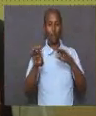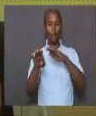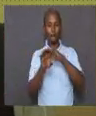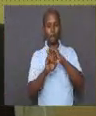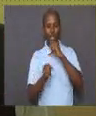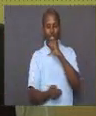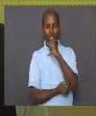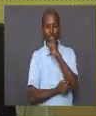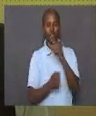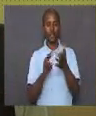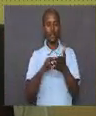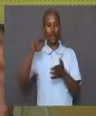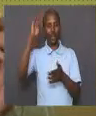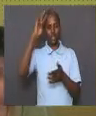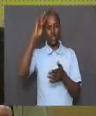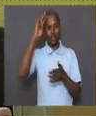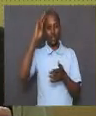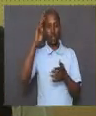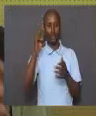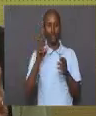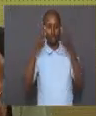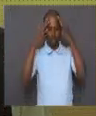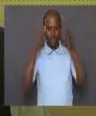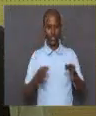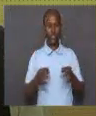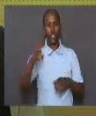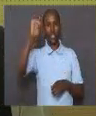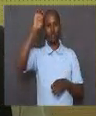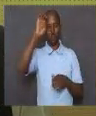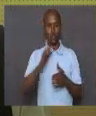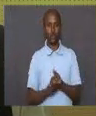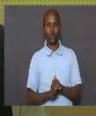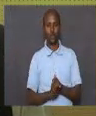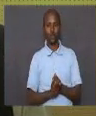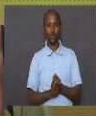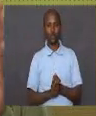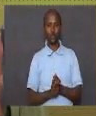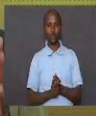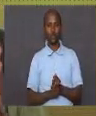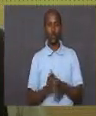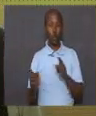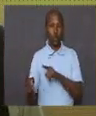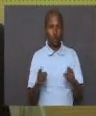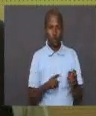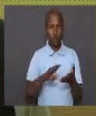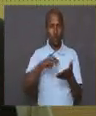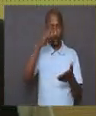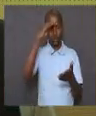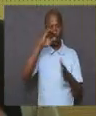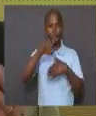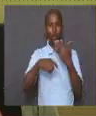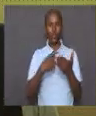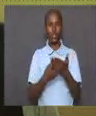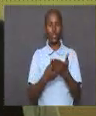base raised to a fixed exponent. We also learned